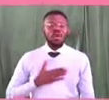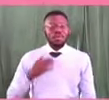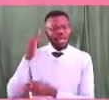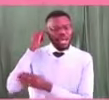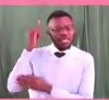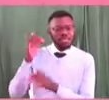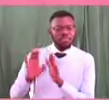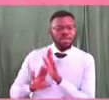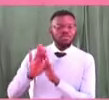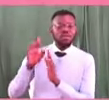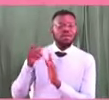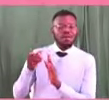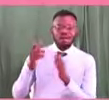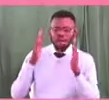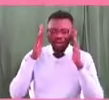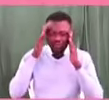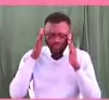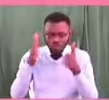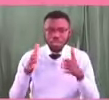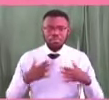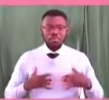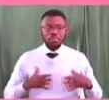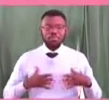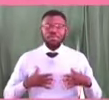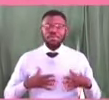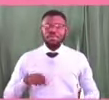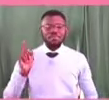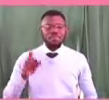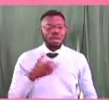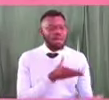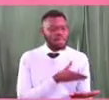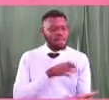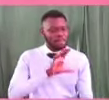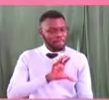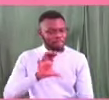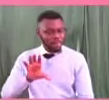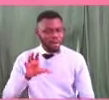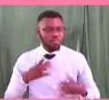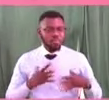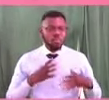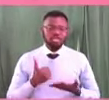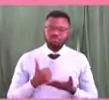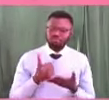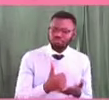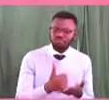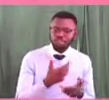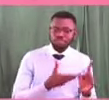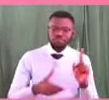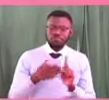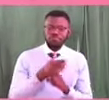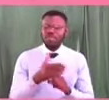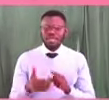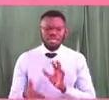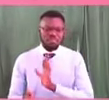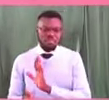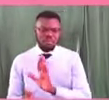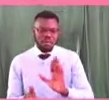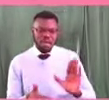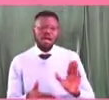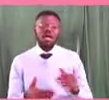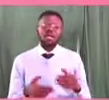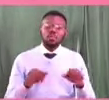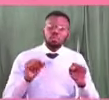is people-centered. We must empower the people to effectively actualize their potential